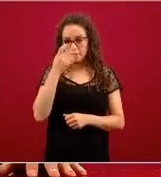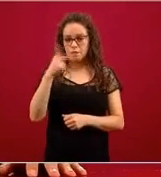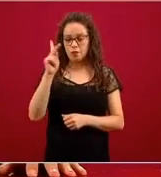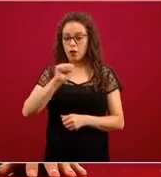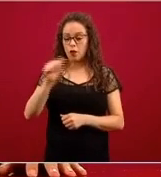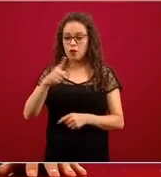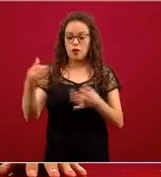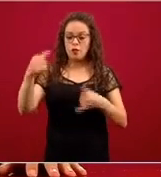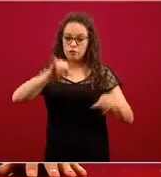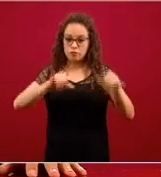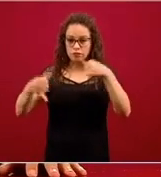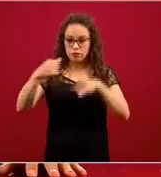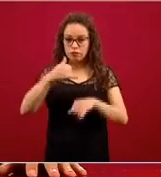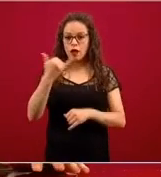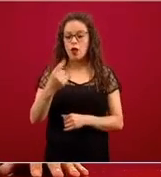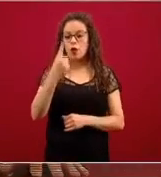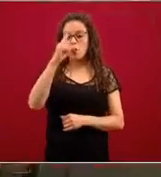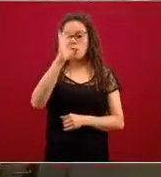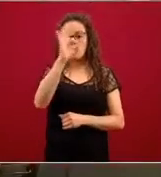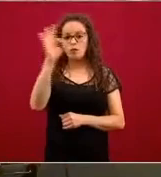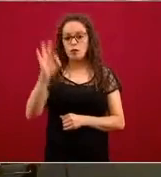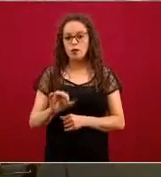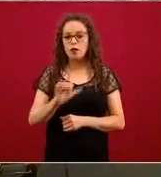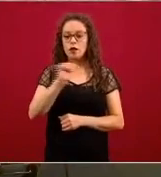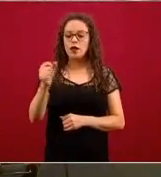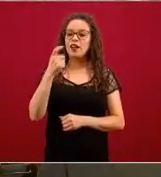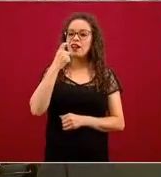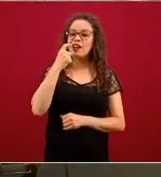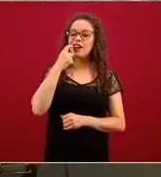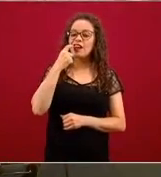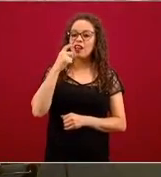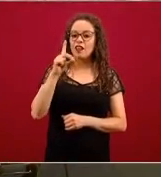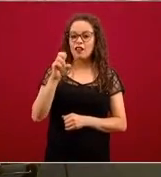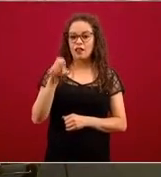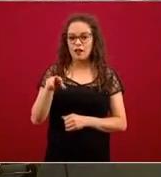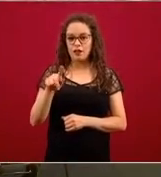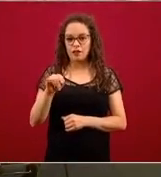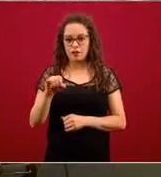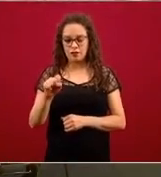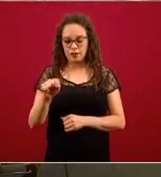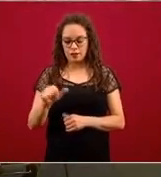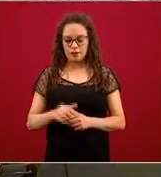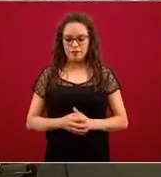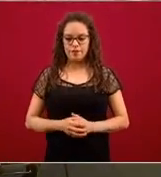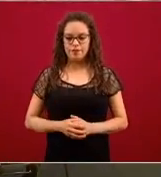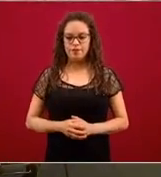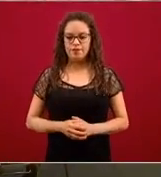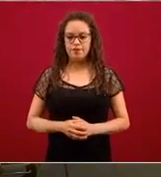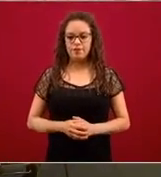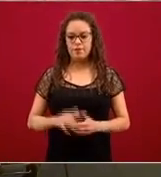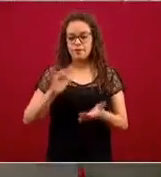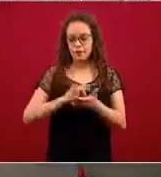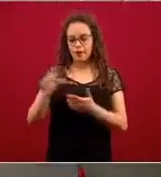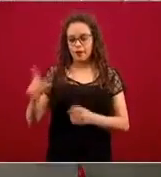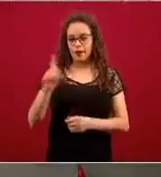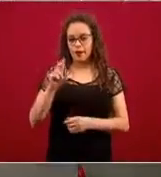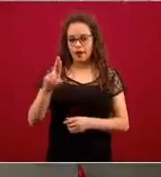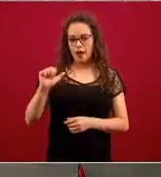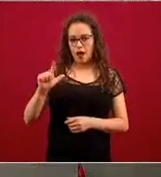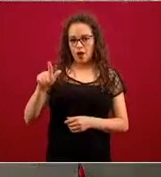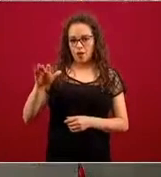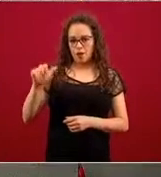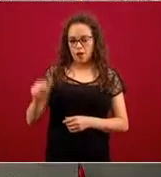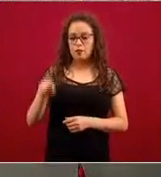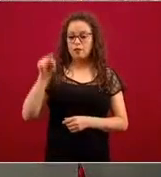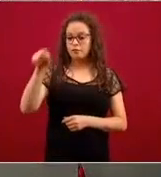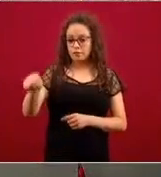2% have been dentists. That is the information we have on health professionals up to now. Luego nos